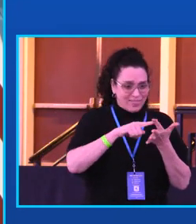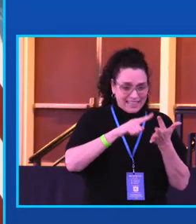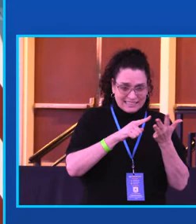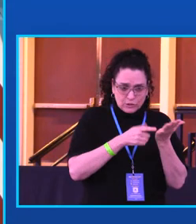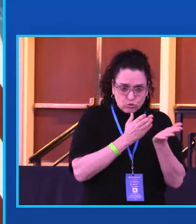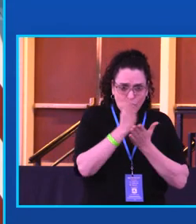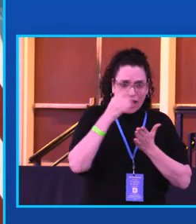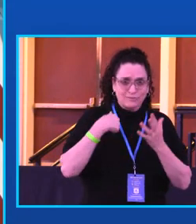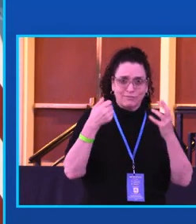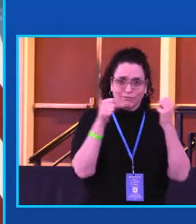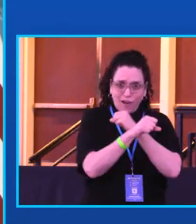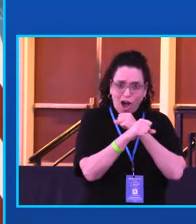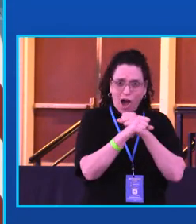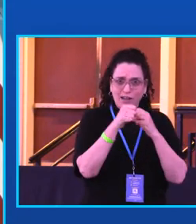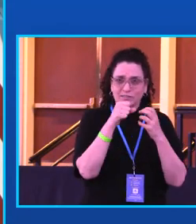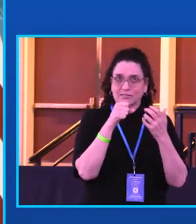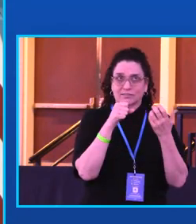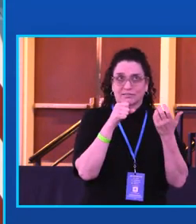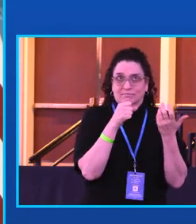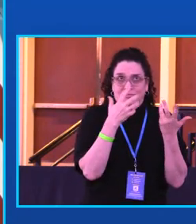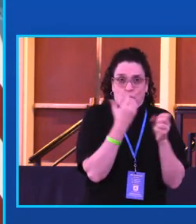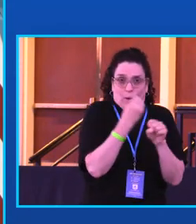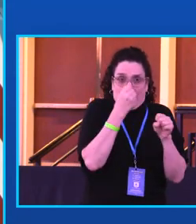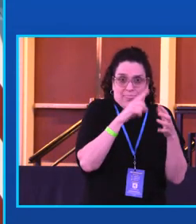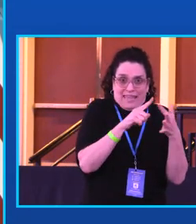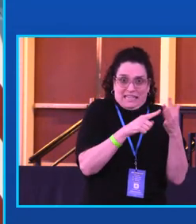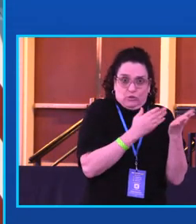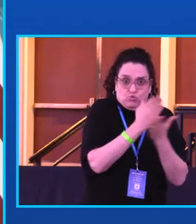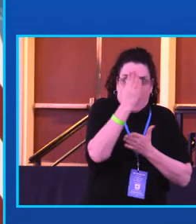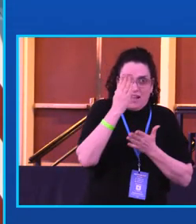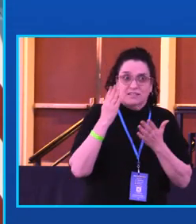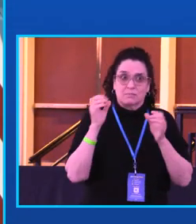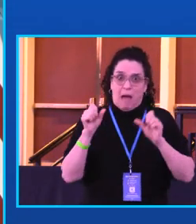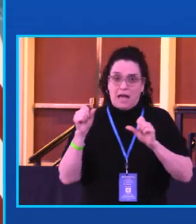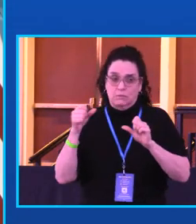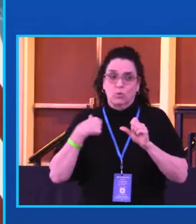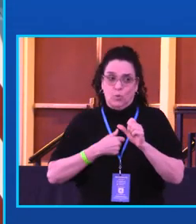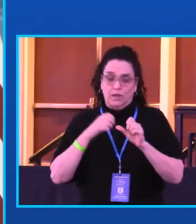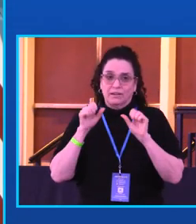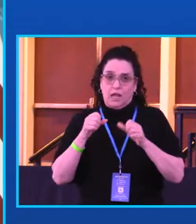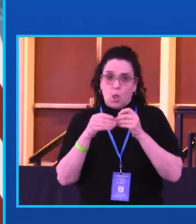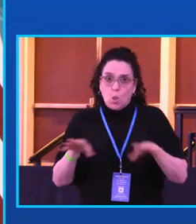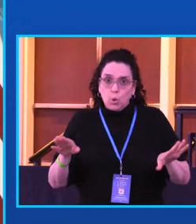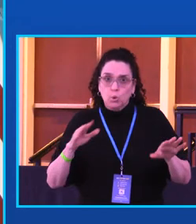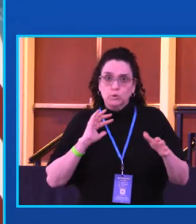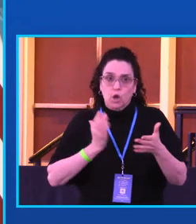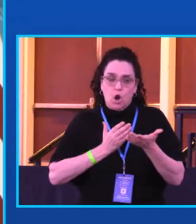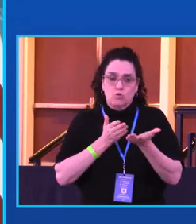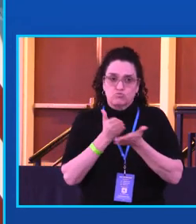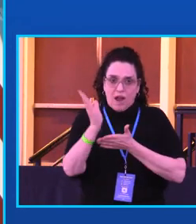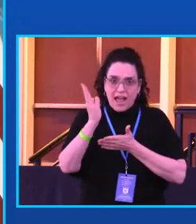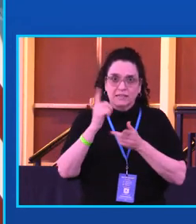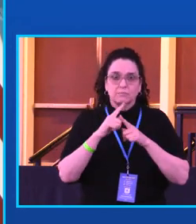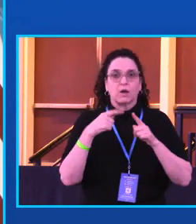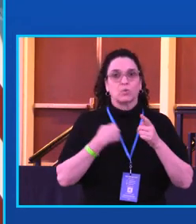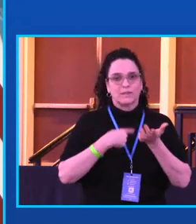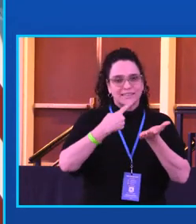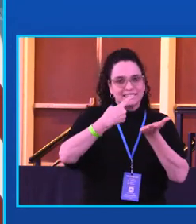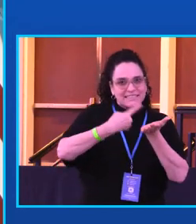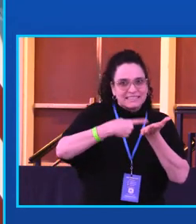win and how they could be lost. But I will say, as we talked about last week in